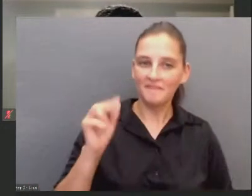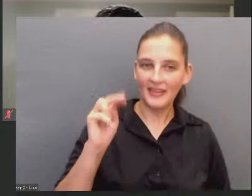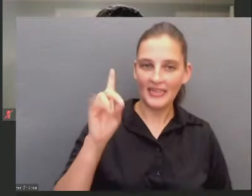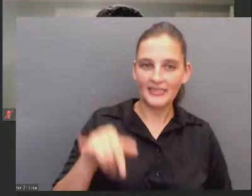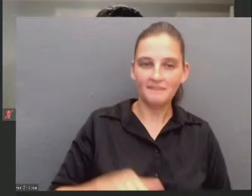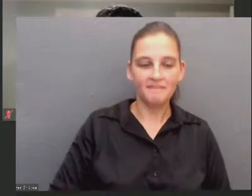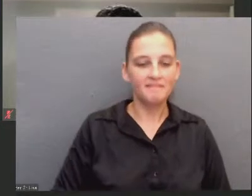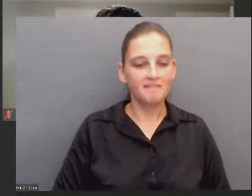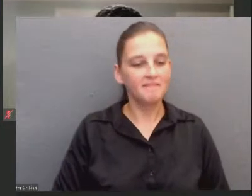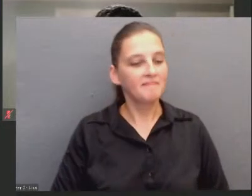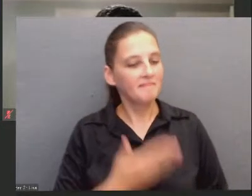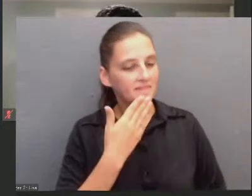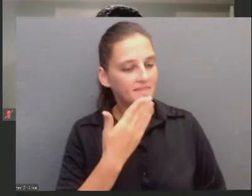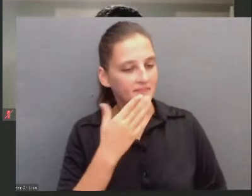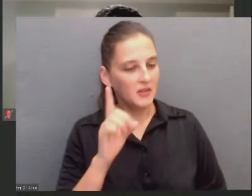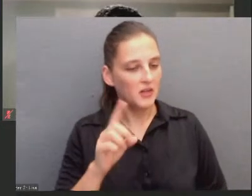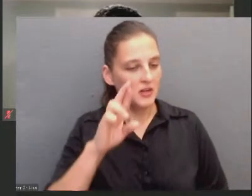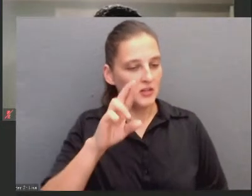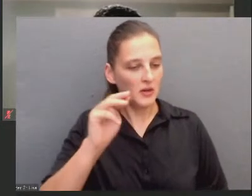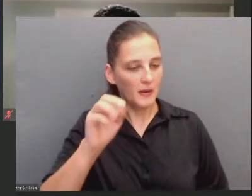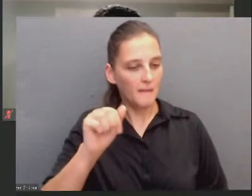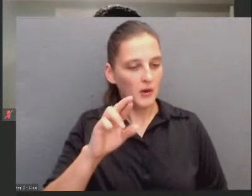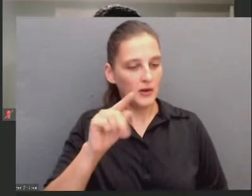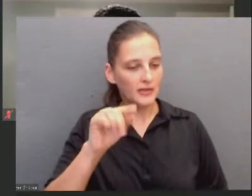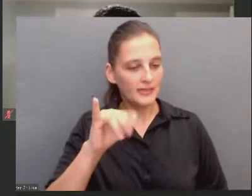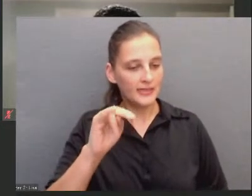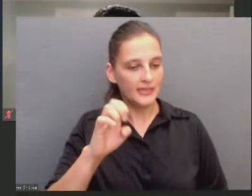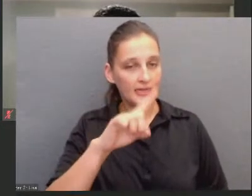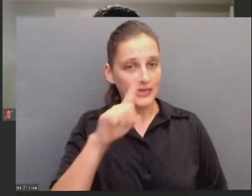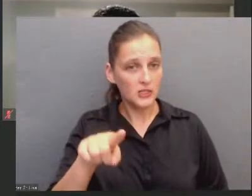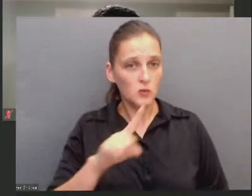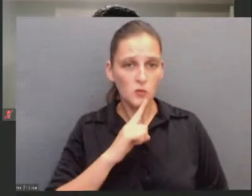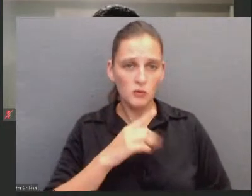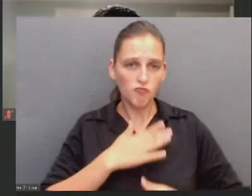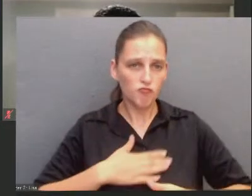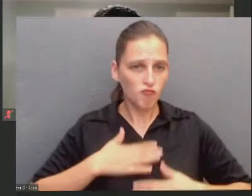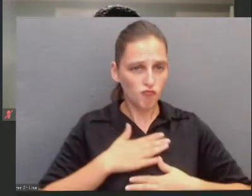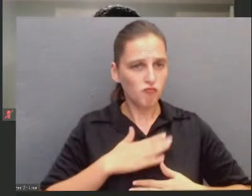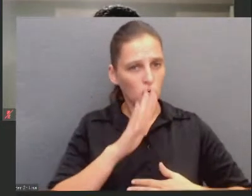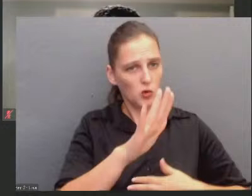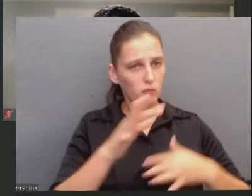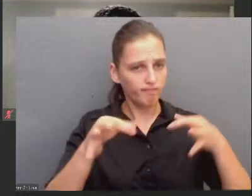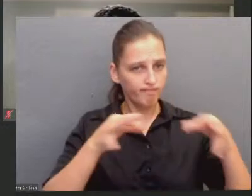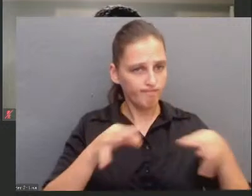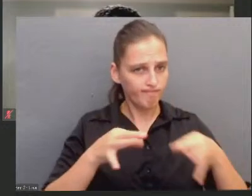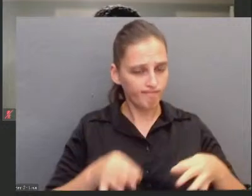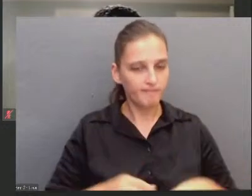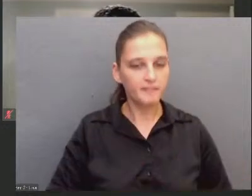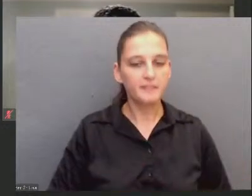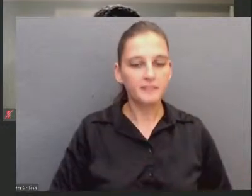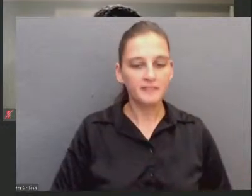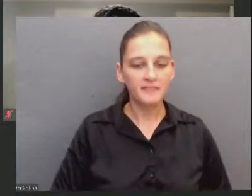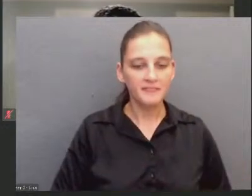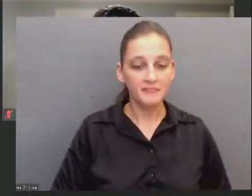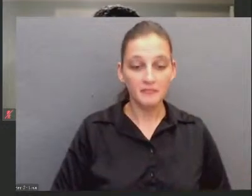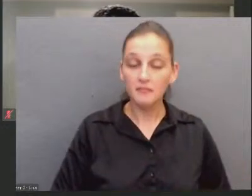Thank you so much, Dr. Martinez. Really appreciate the delineation. Just taking notes. Any other comments, task